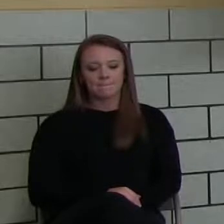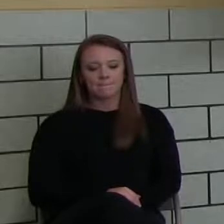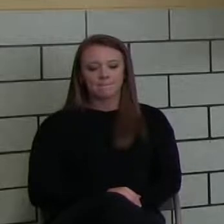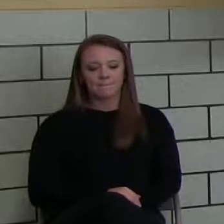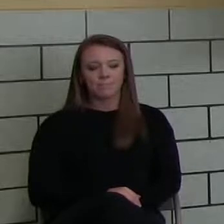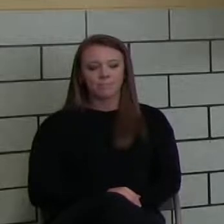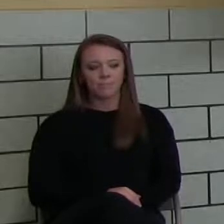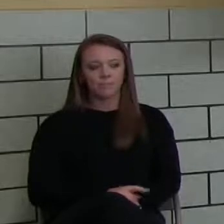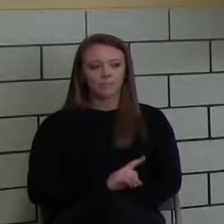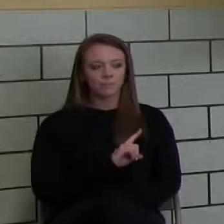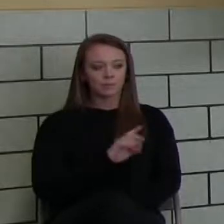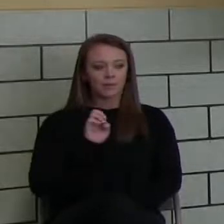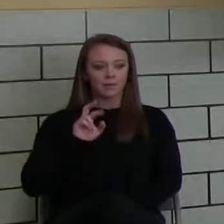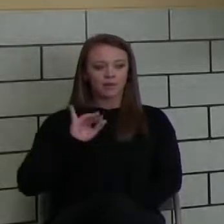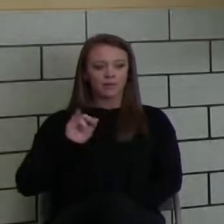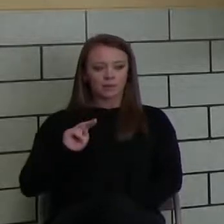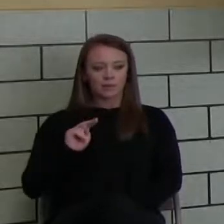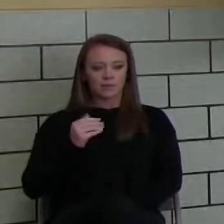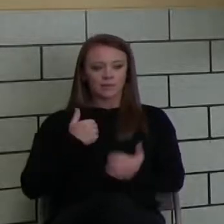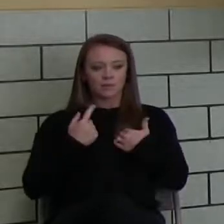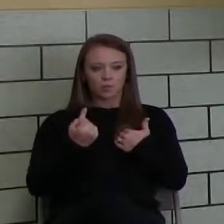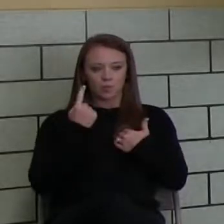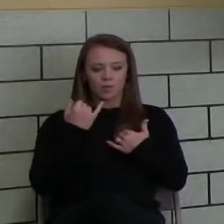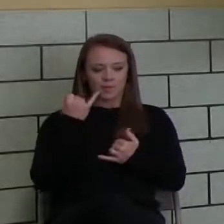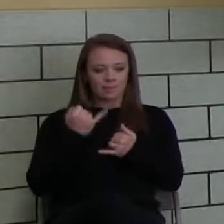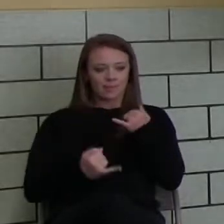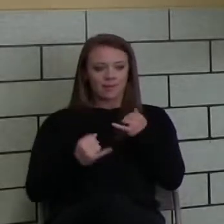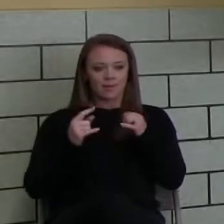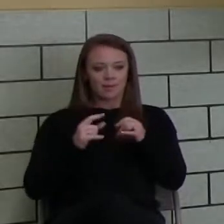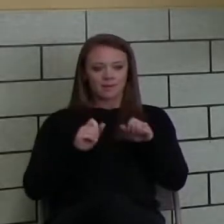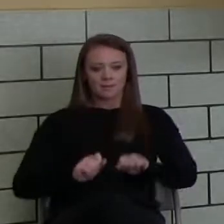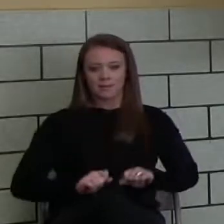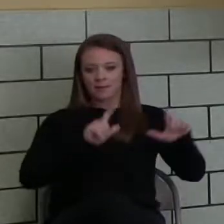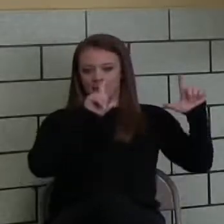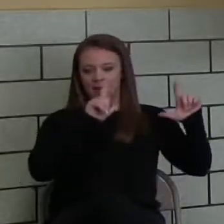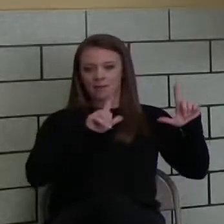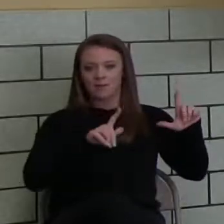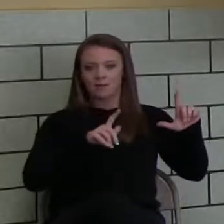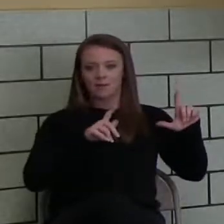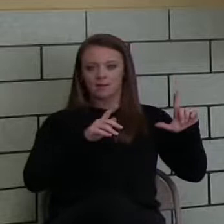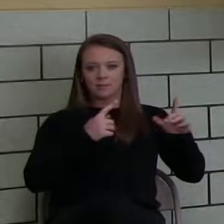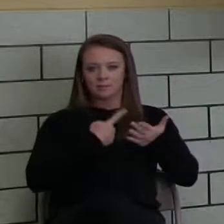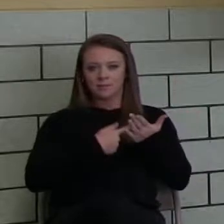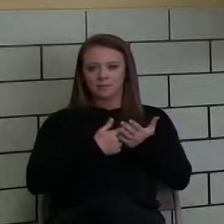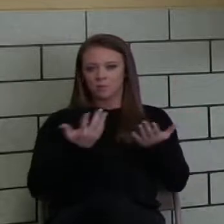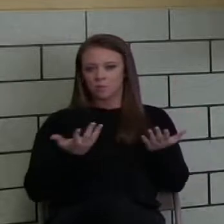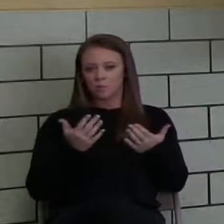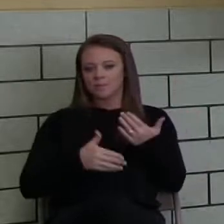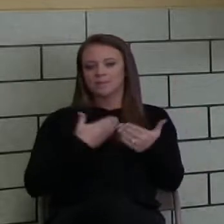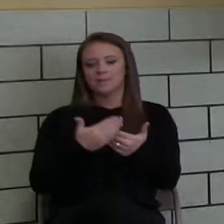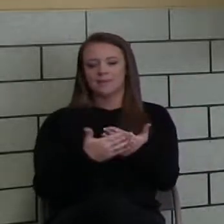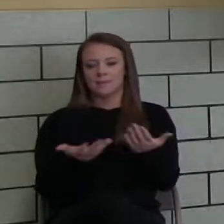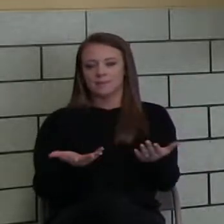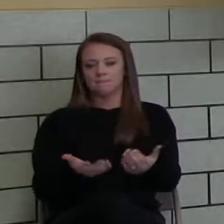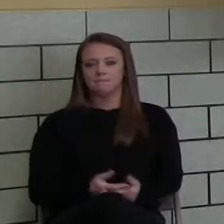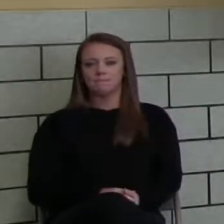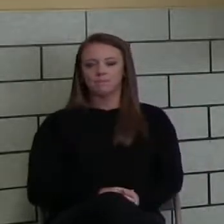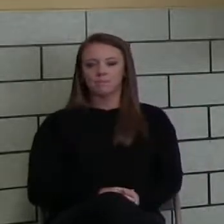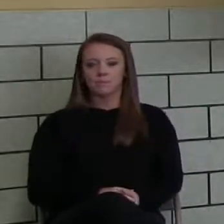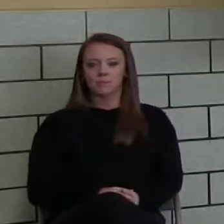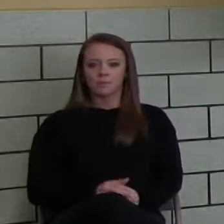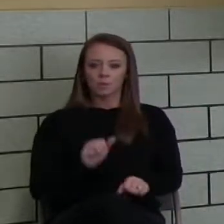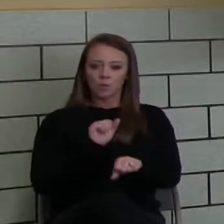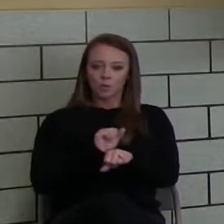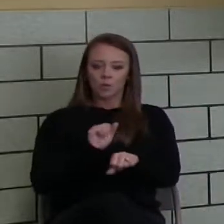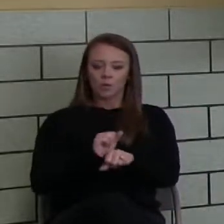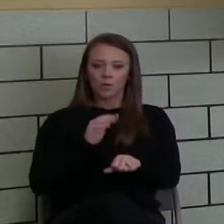So, yeah, I just have one last slide, just to talk about what's coming up next. We're working towards final